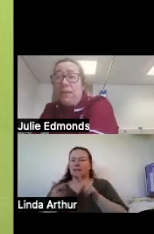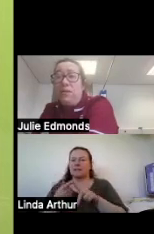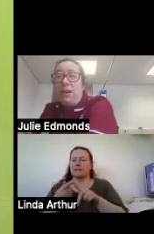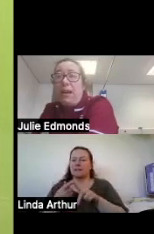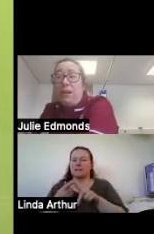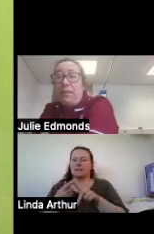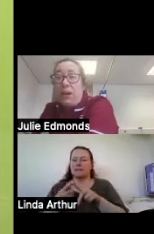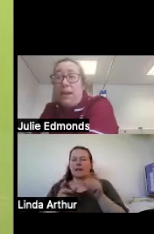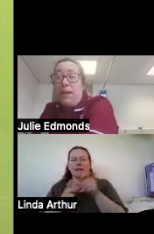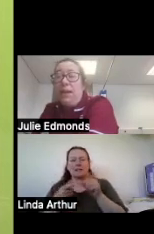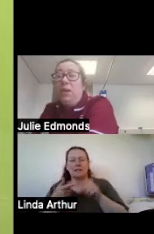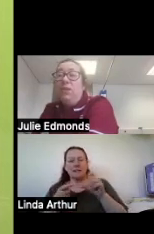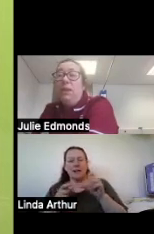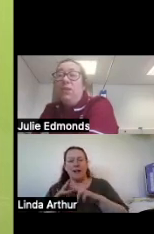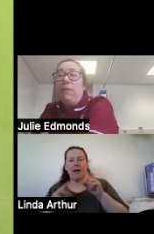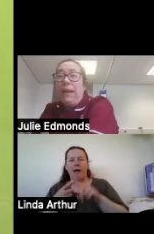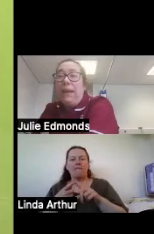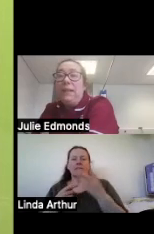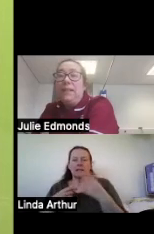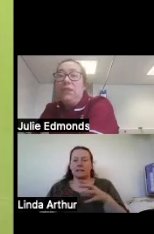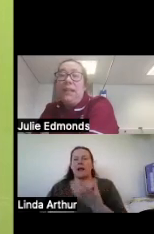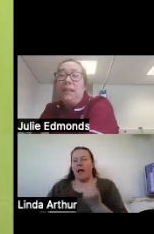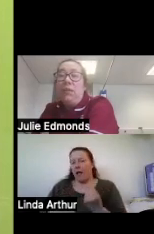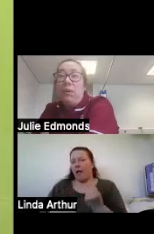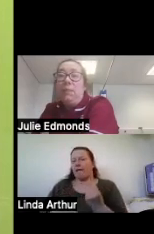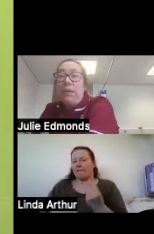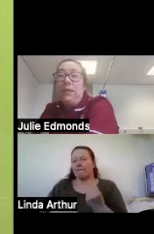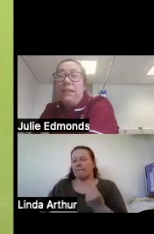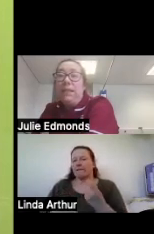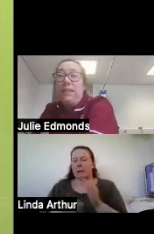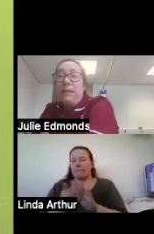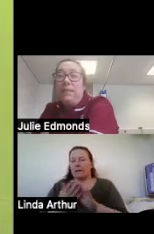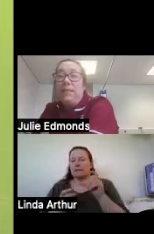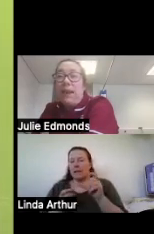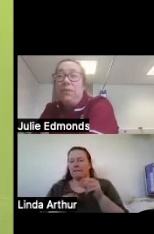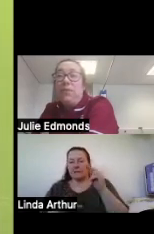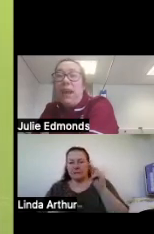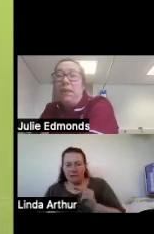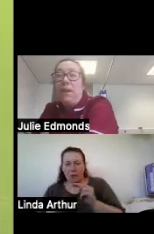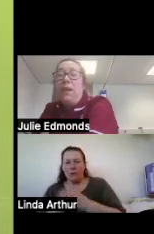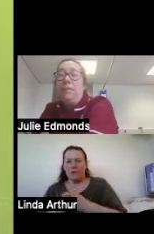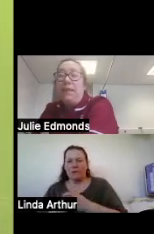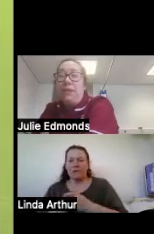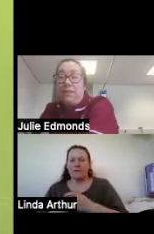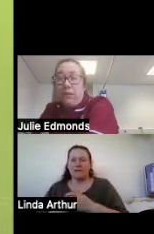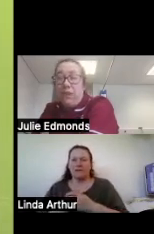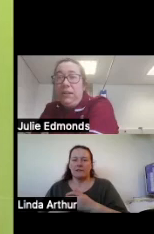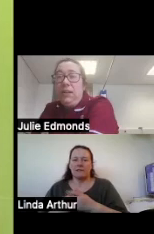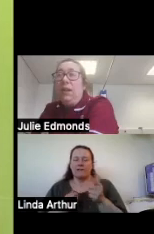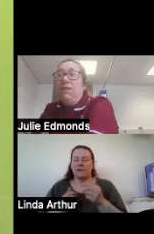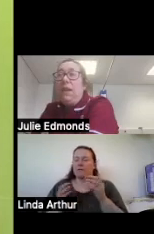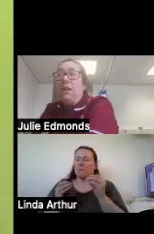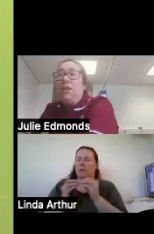caffeine. It's not caffeine free. So when you drink it, it just has a lower amount. It still has the same effect. So if you have bladder